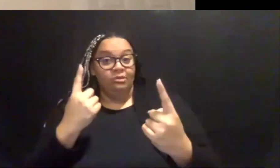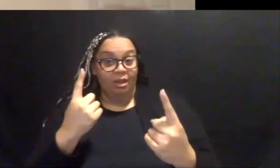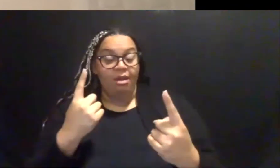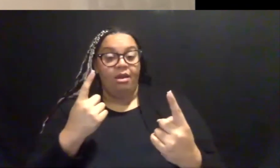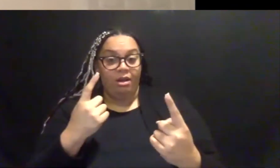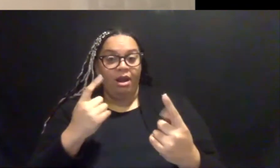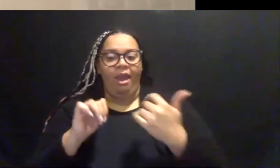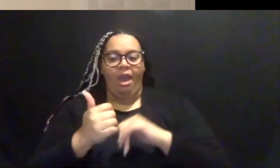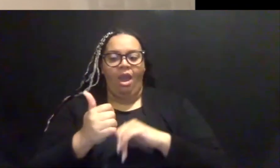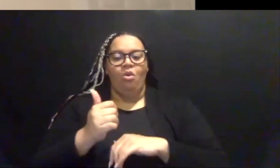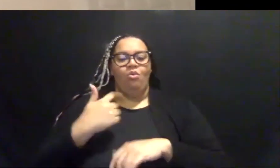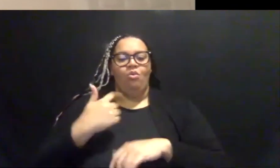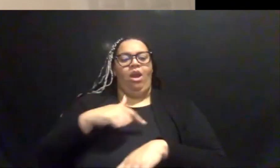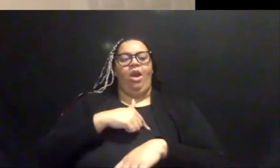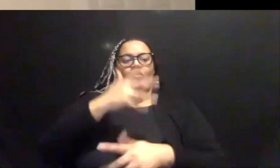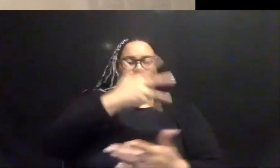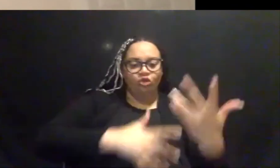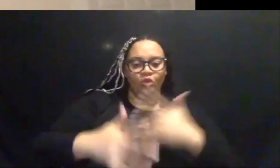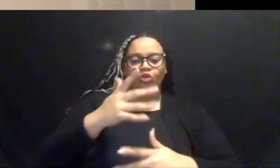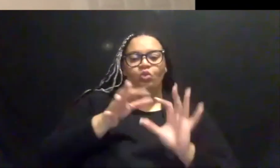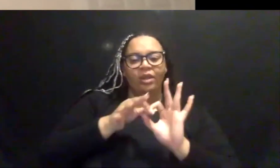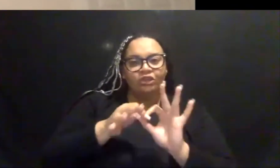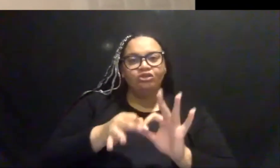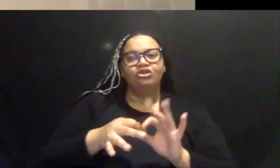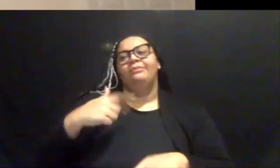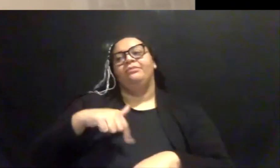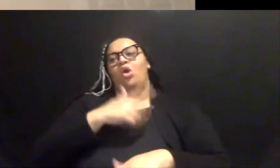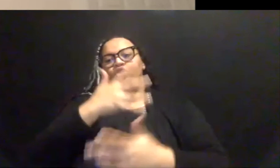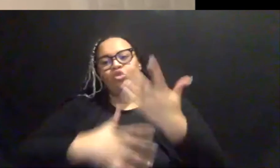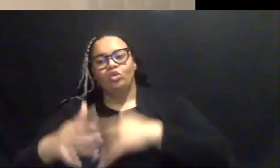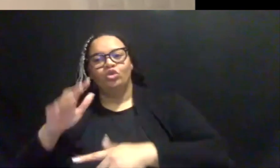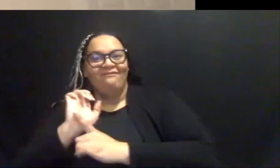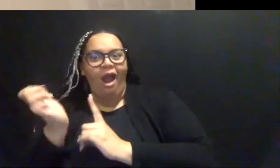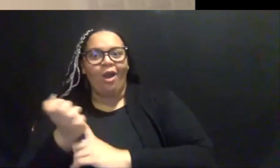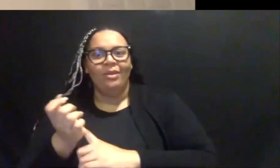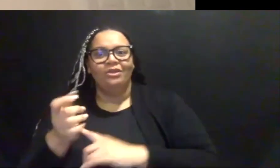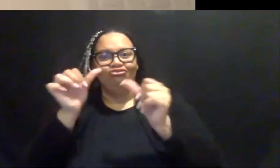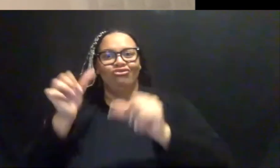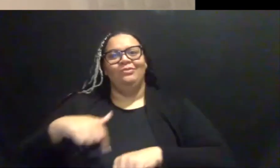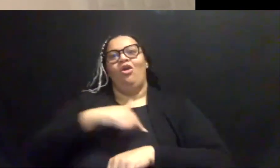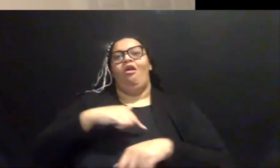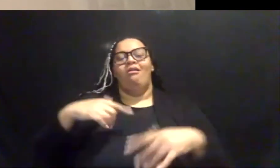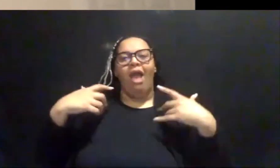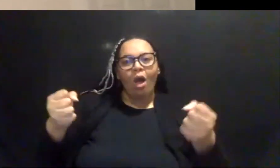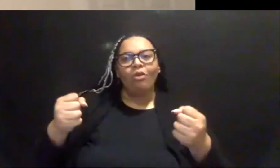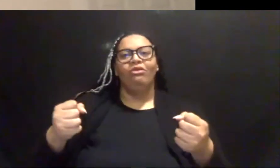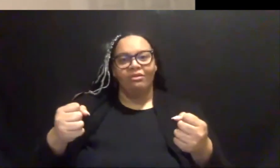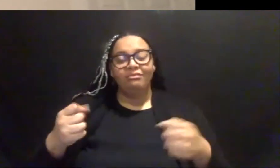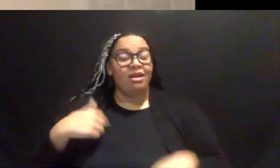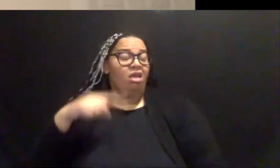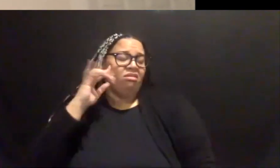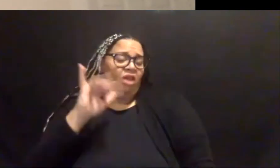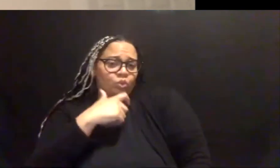how our social relationships and our social environment helps to shape gut health and then our own like long-term health, which I think is pretty